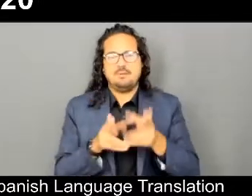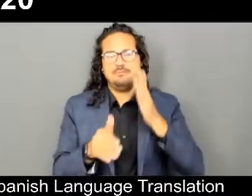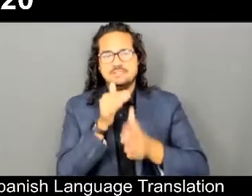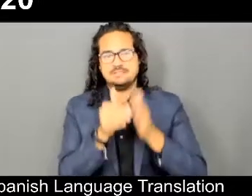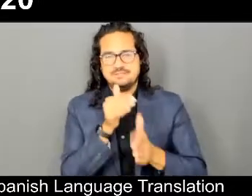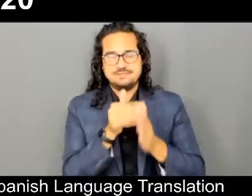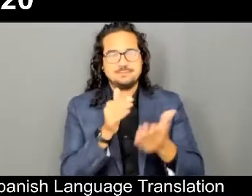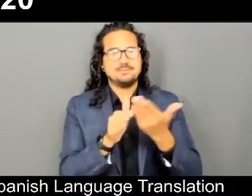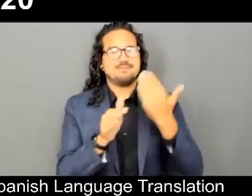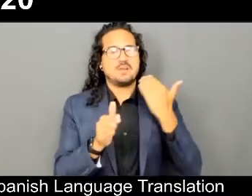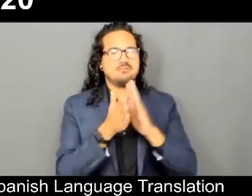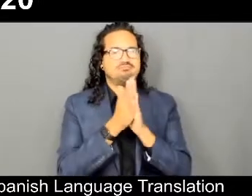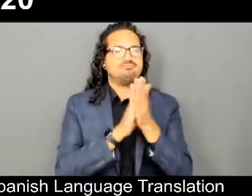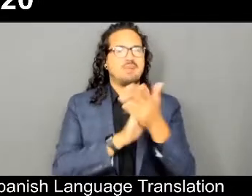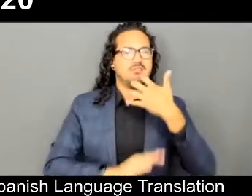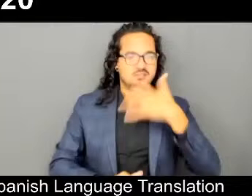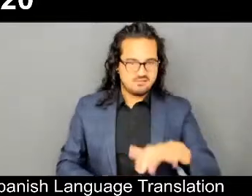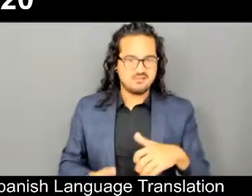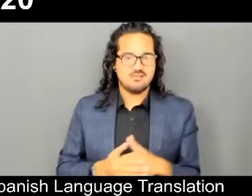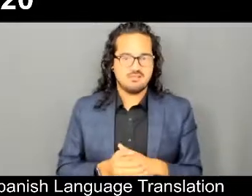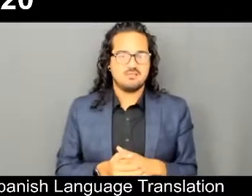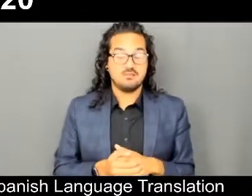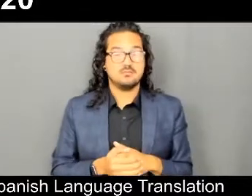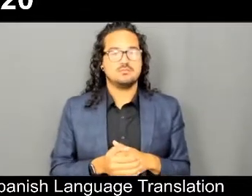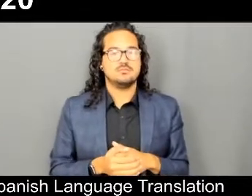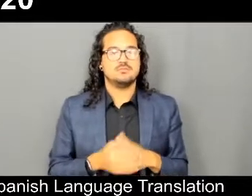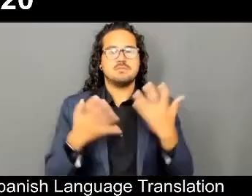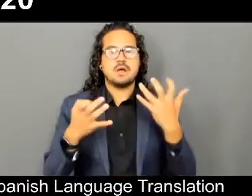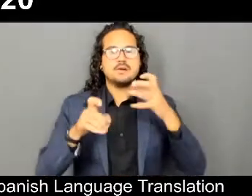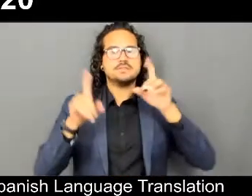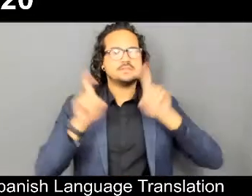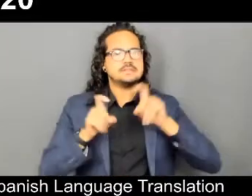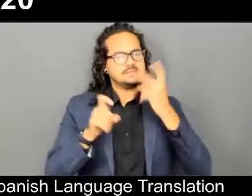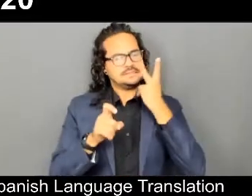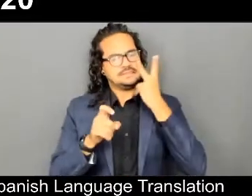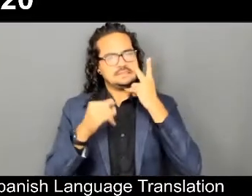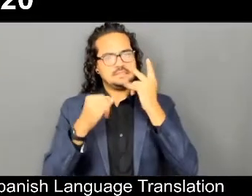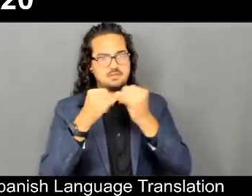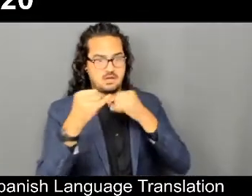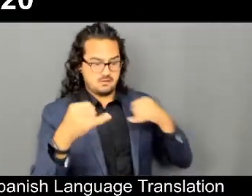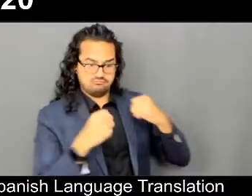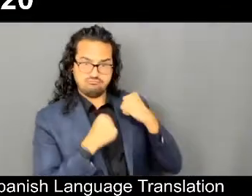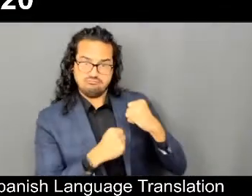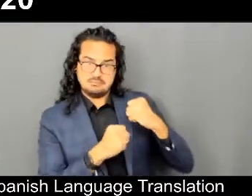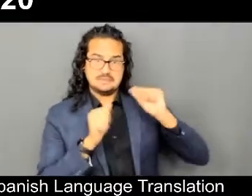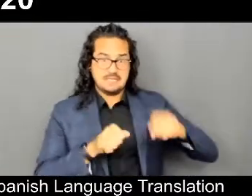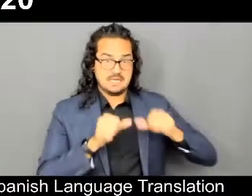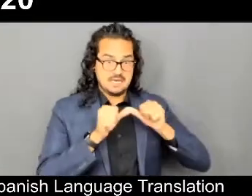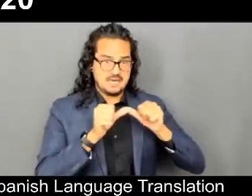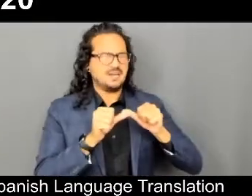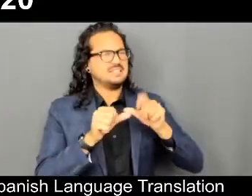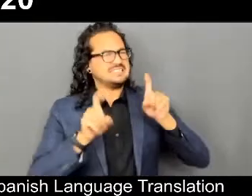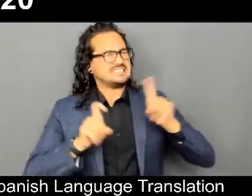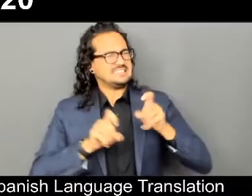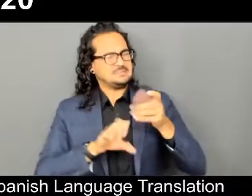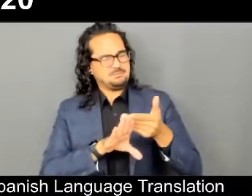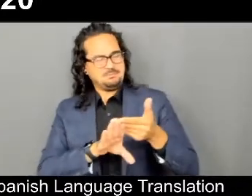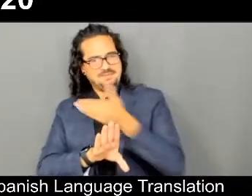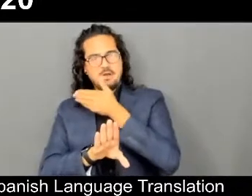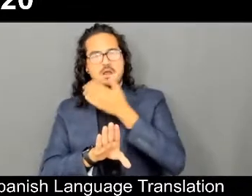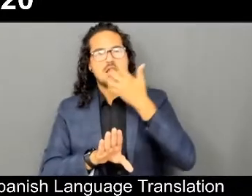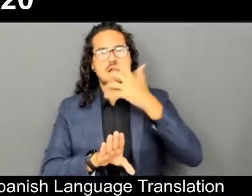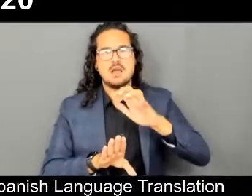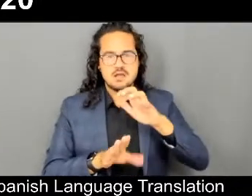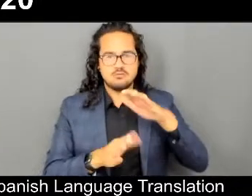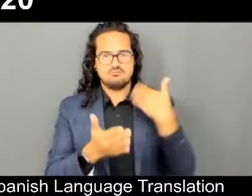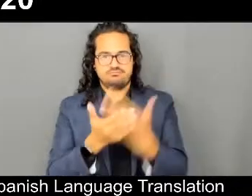temperatures. So we're planning on doing that operation today up Limitor Road and part of that dozer line. We may have to finish some of